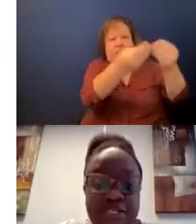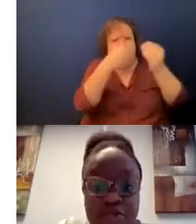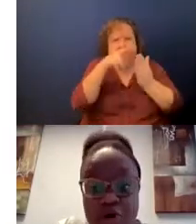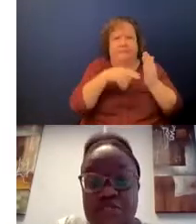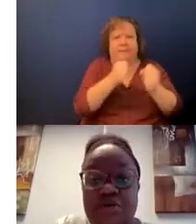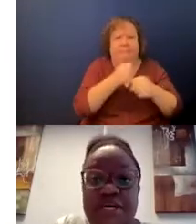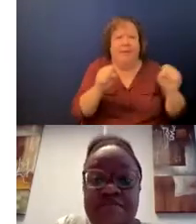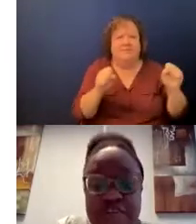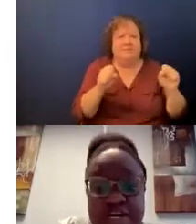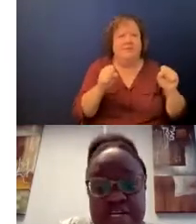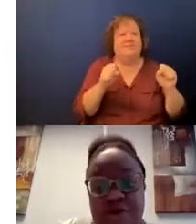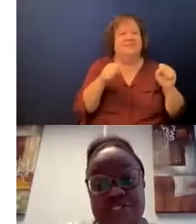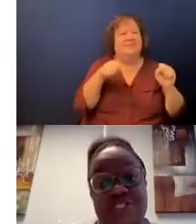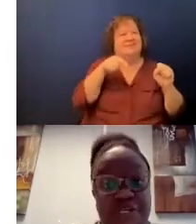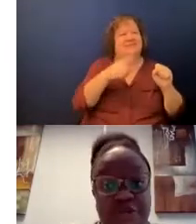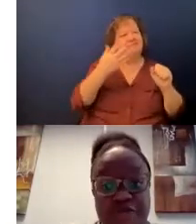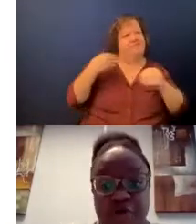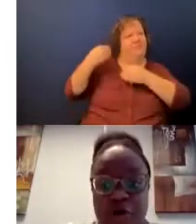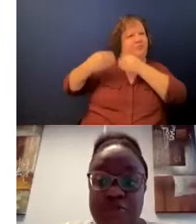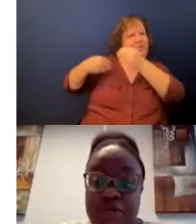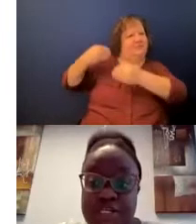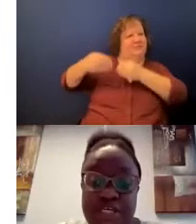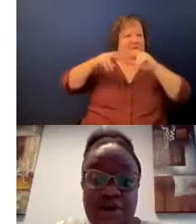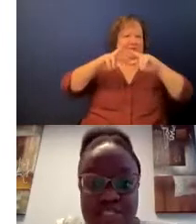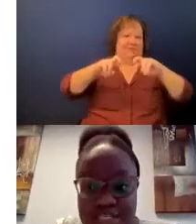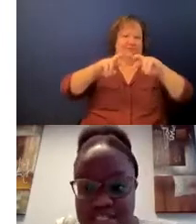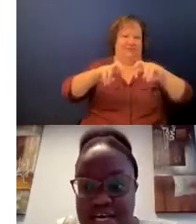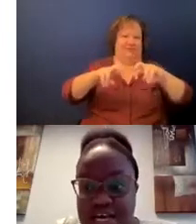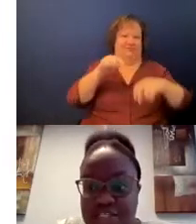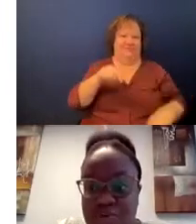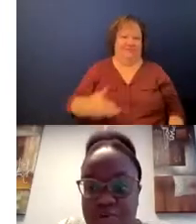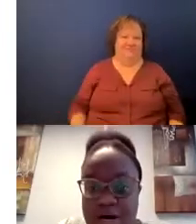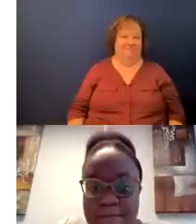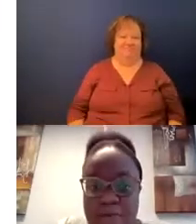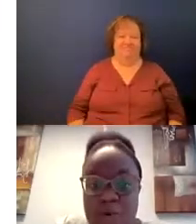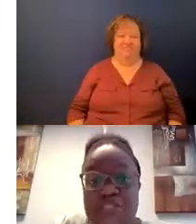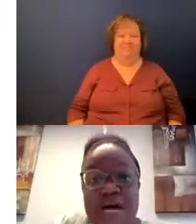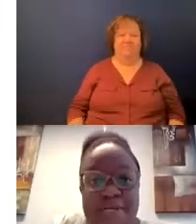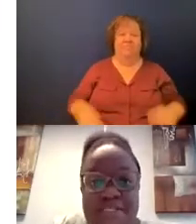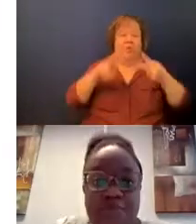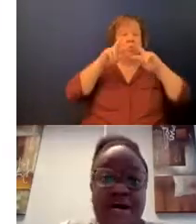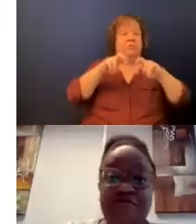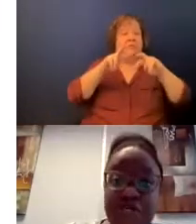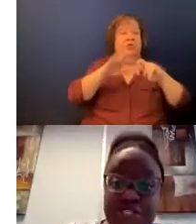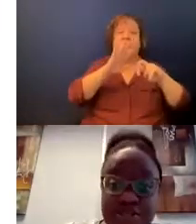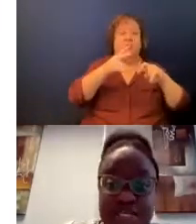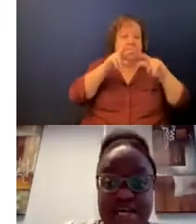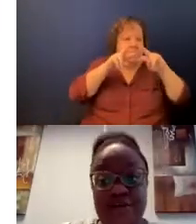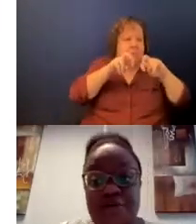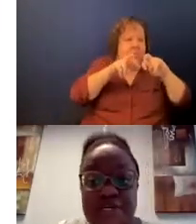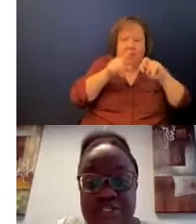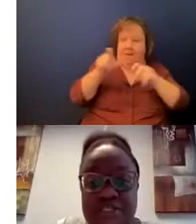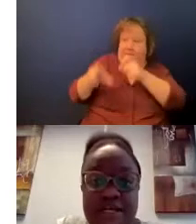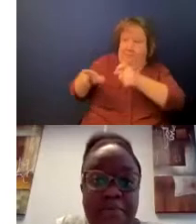research ignores or gives very little consideration for local knowledge and context. And so what happens is that we have questions